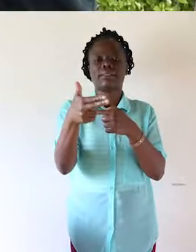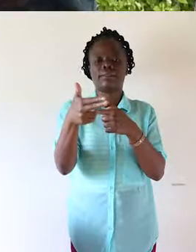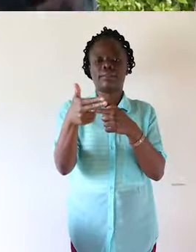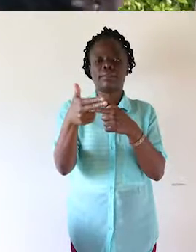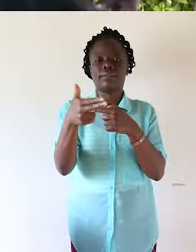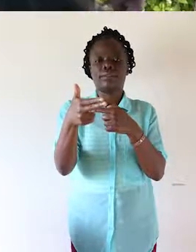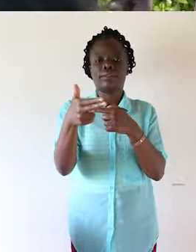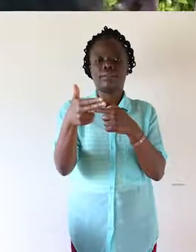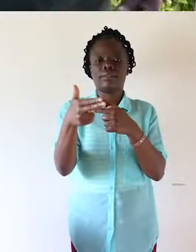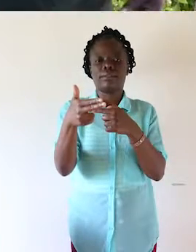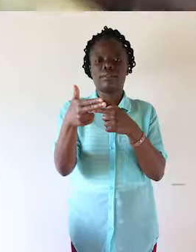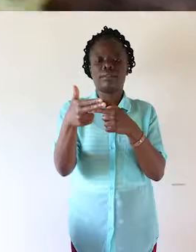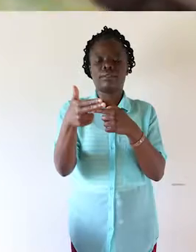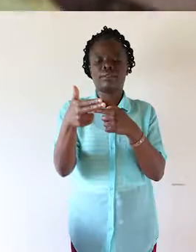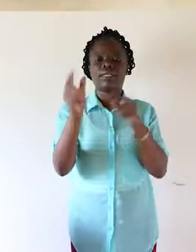cut.